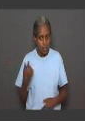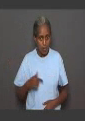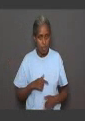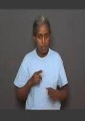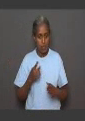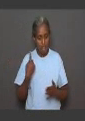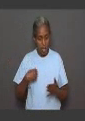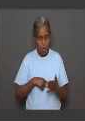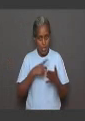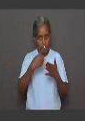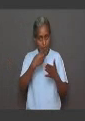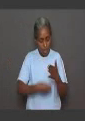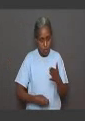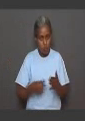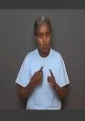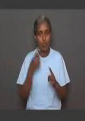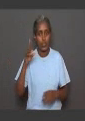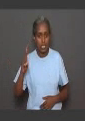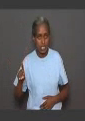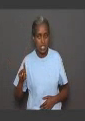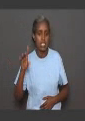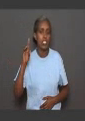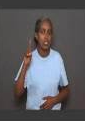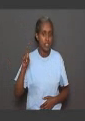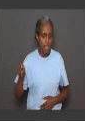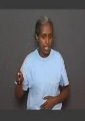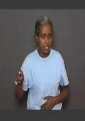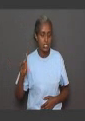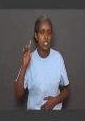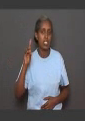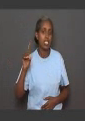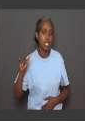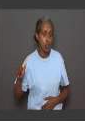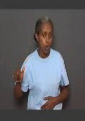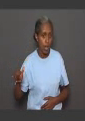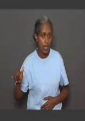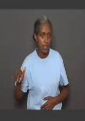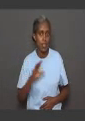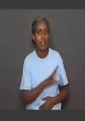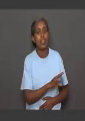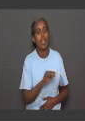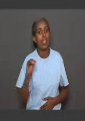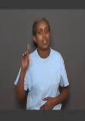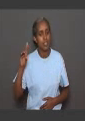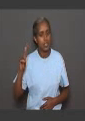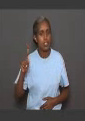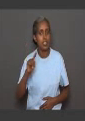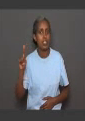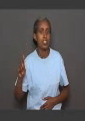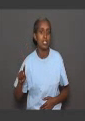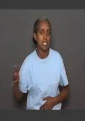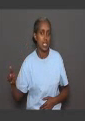Now that we have our values for d, dx, dy,